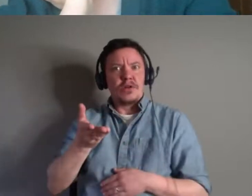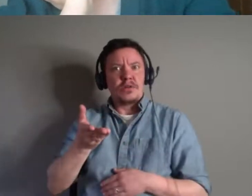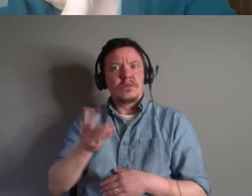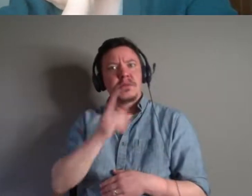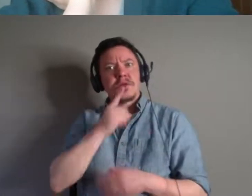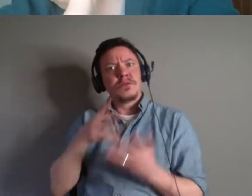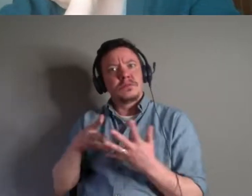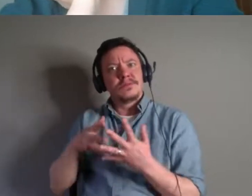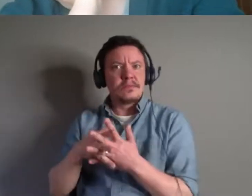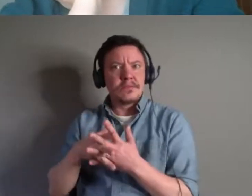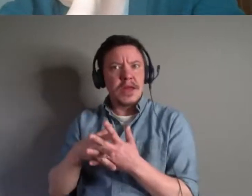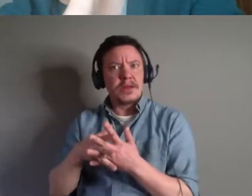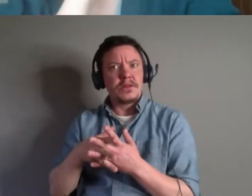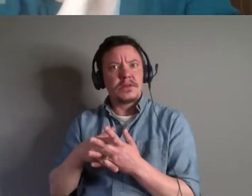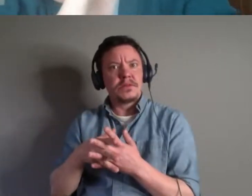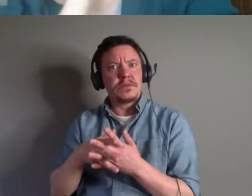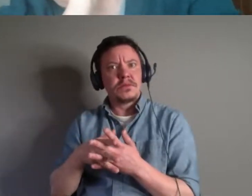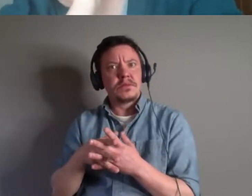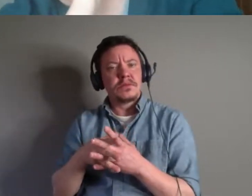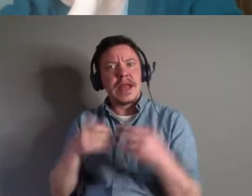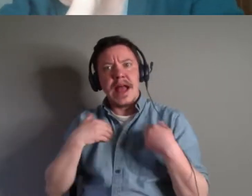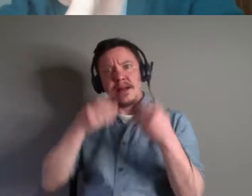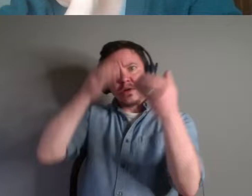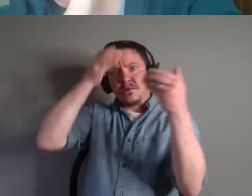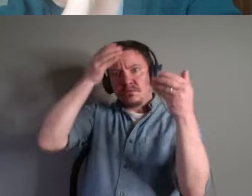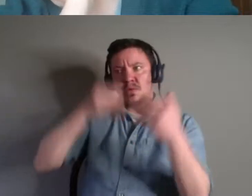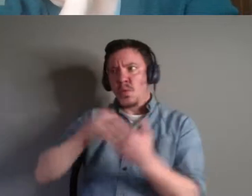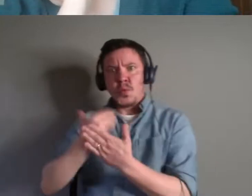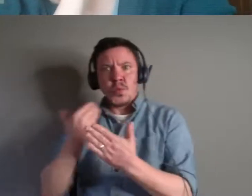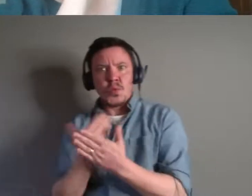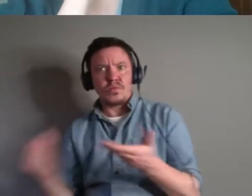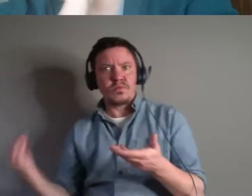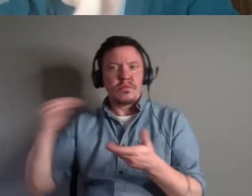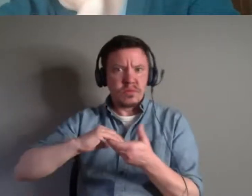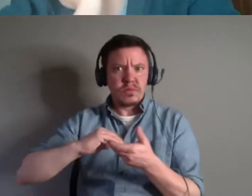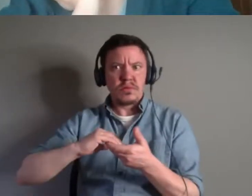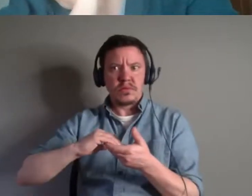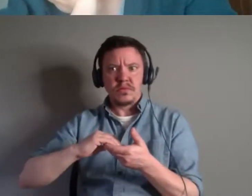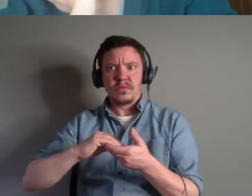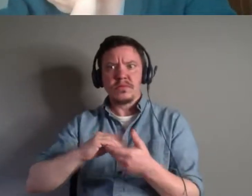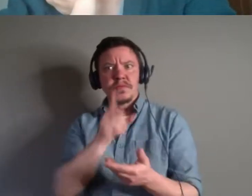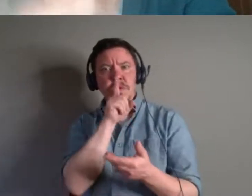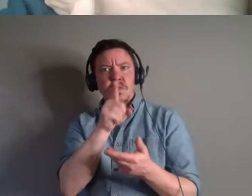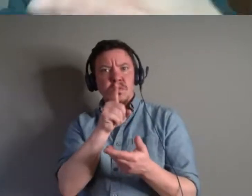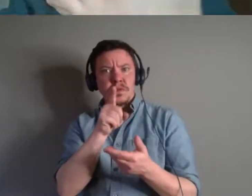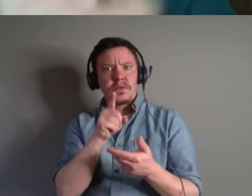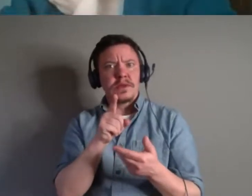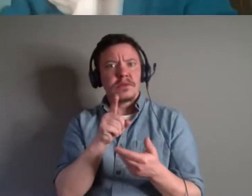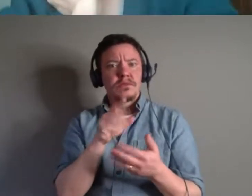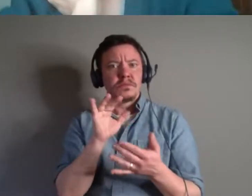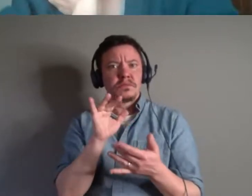in who the group is, then that's wonderful. And I think that, and then explain that in the